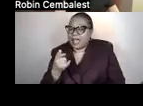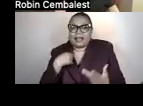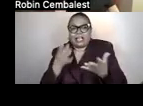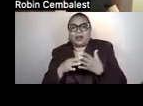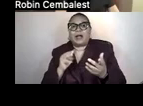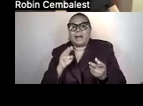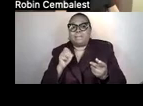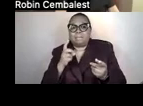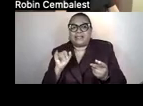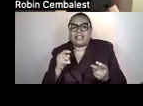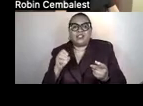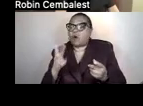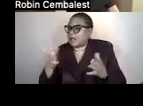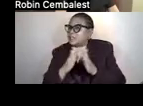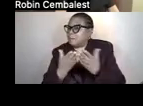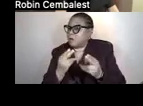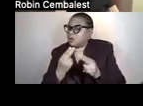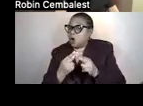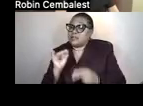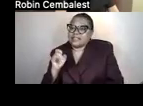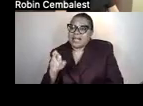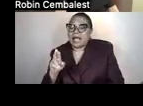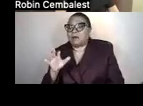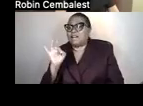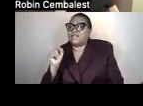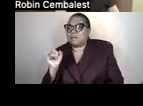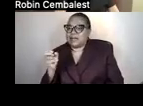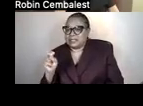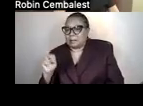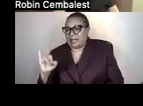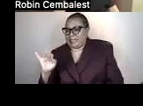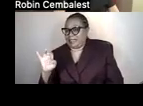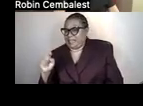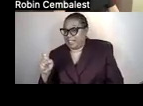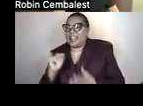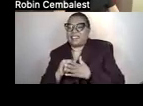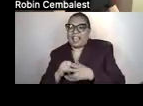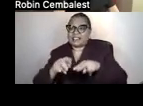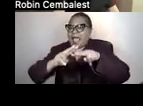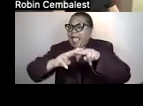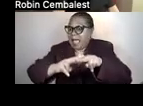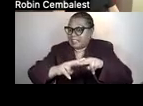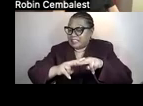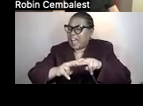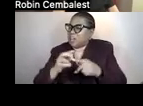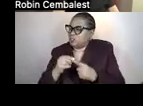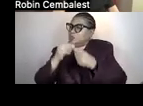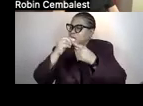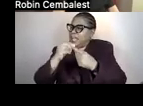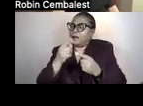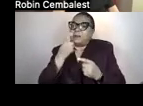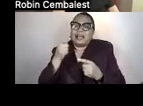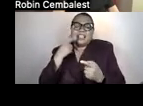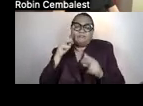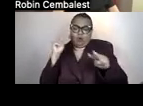So. Mindy So has a book called Cyber Feminism Index. That's the hashtag. And it's a unique hashtag because if